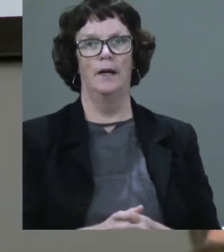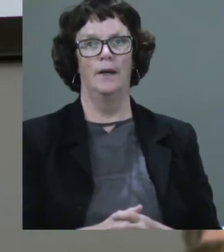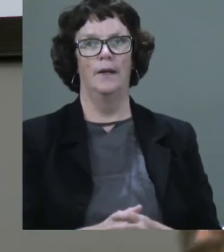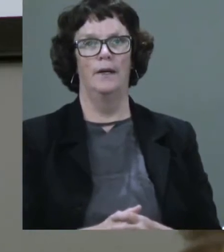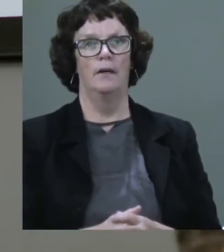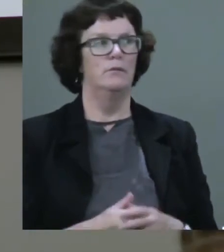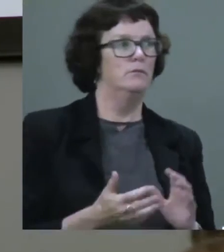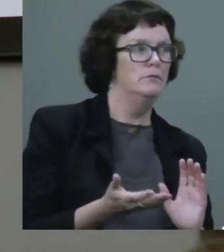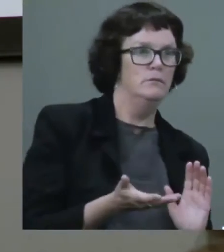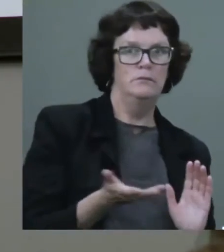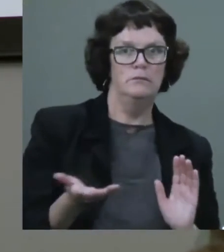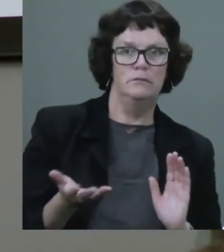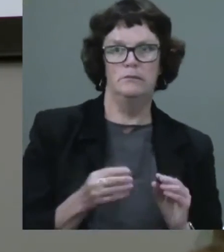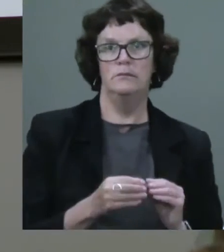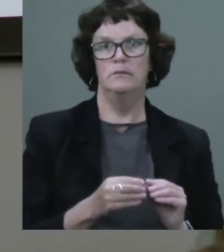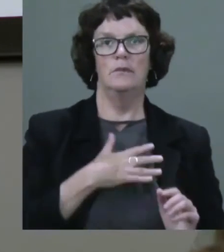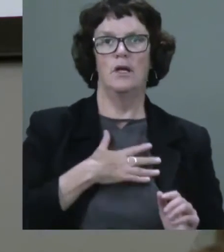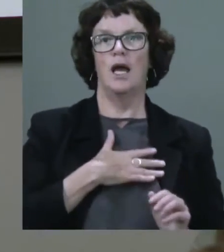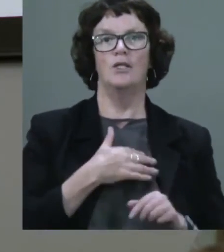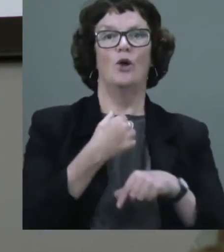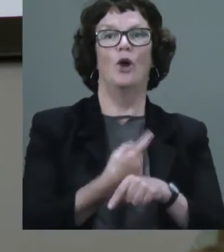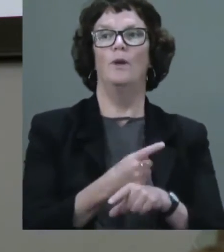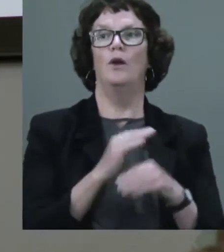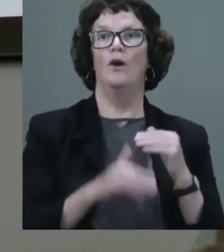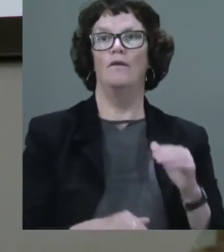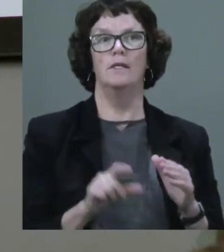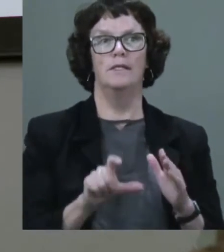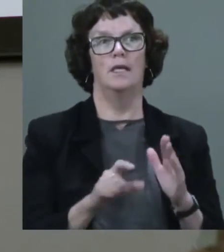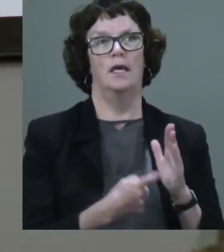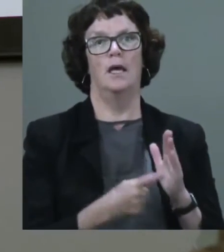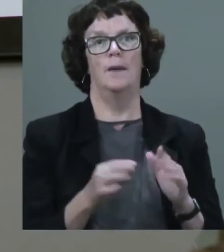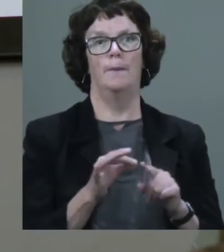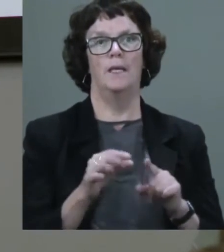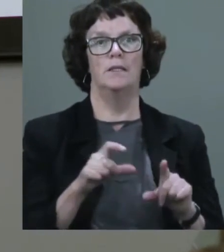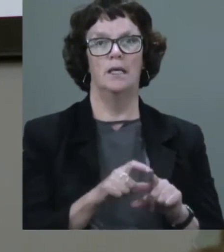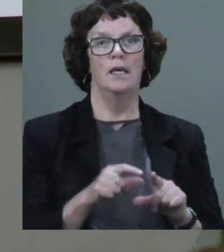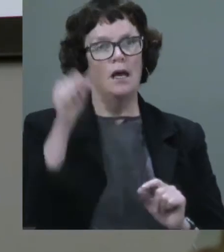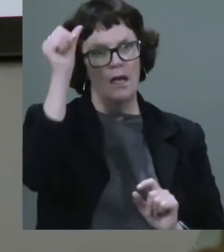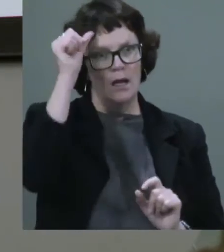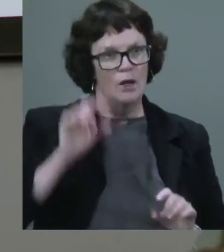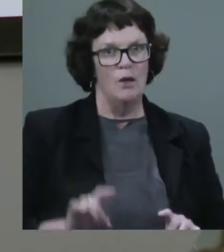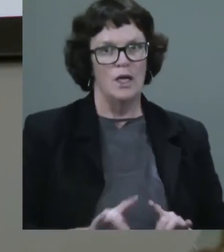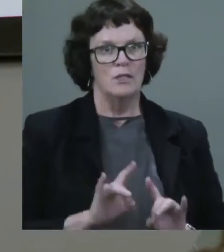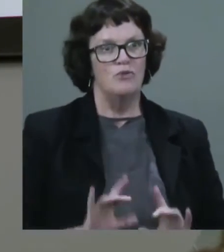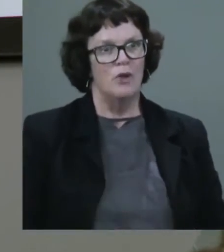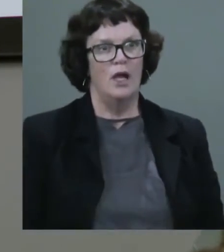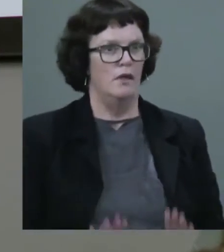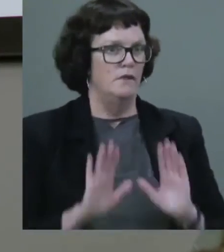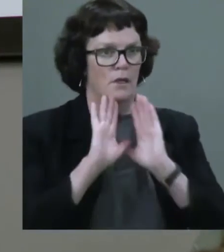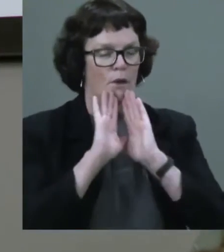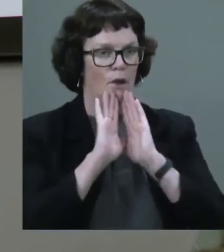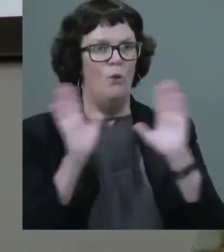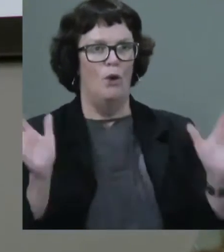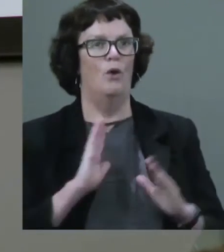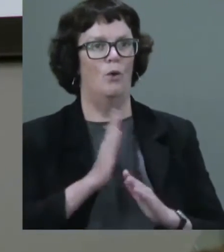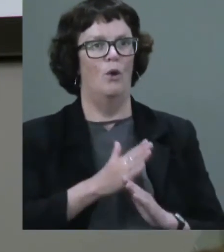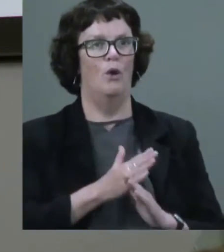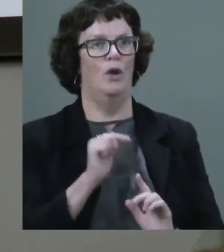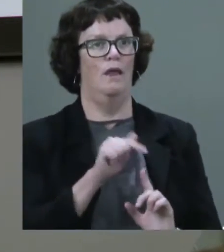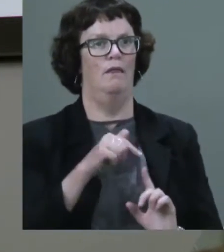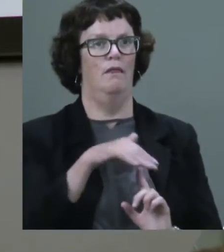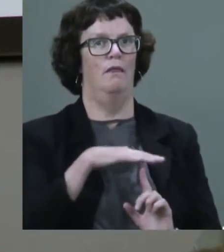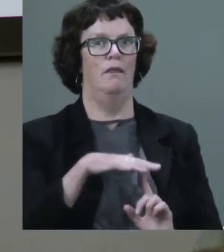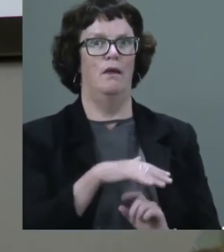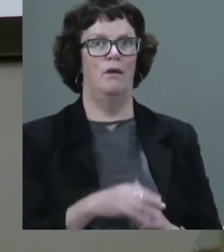Would anybody like to make any comment in regards to the CRPD? I know that Australia has done some magnificent work in the